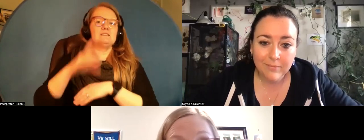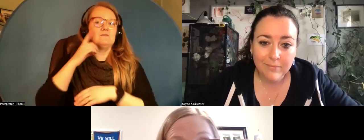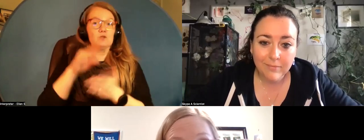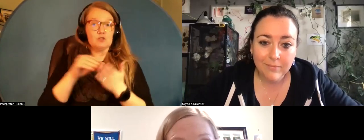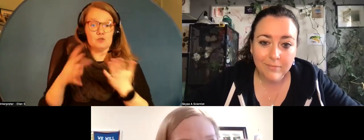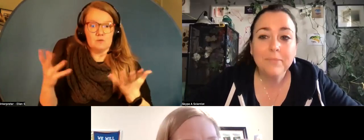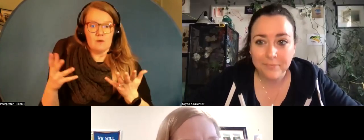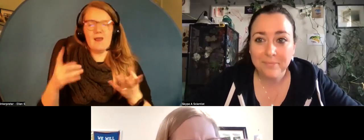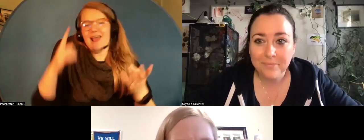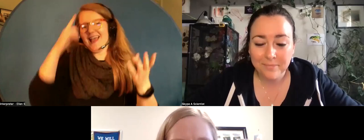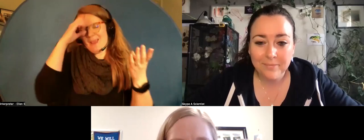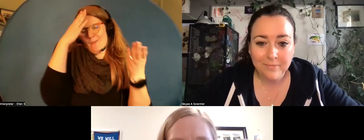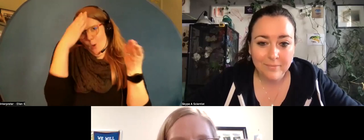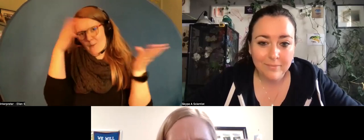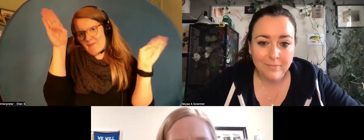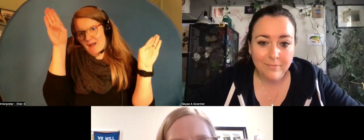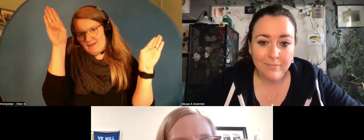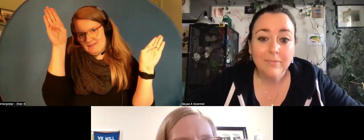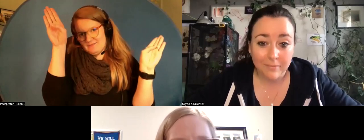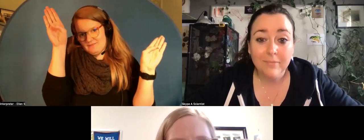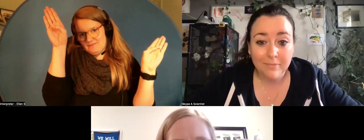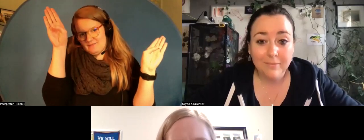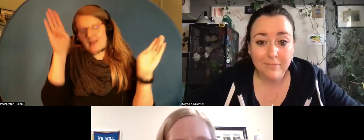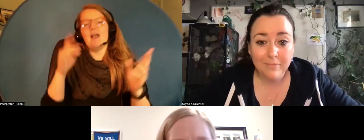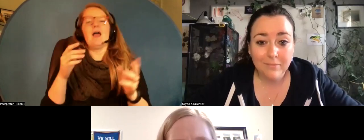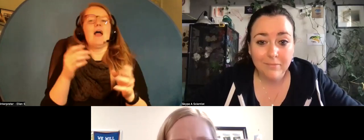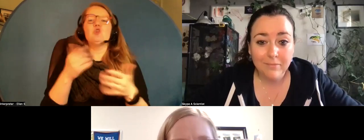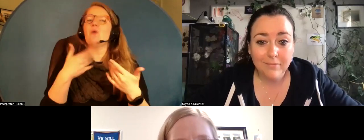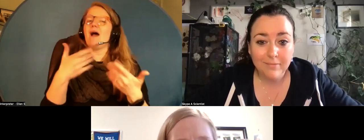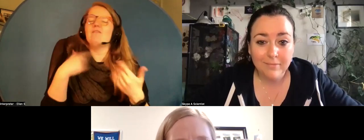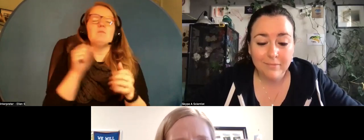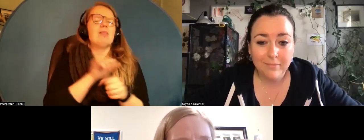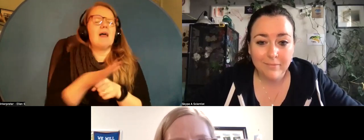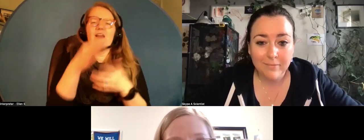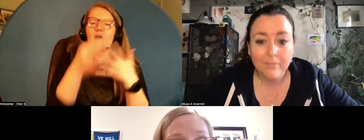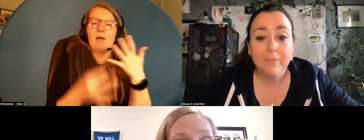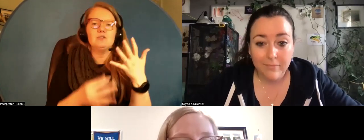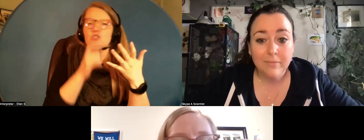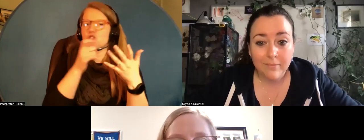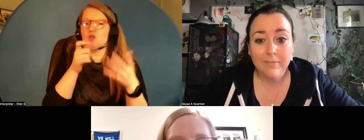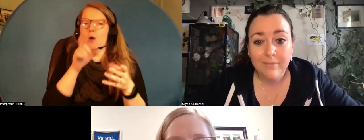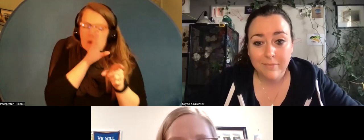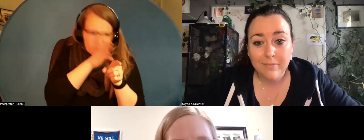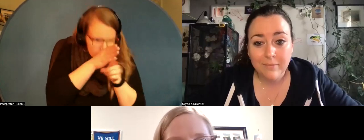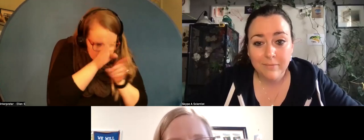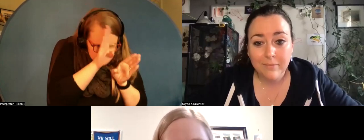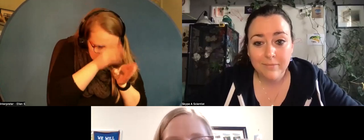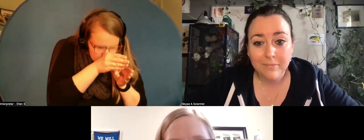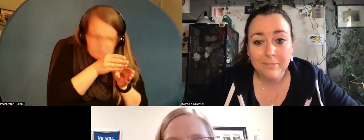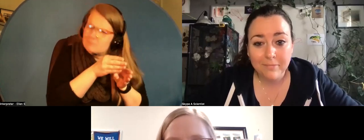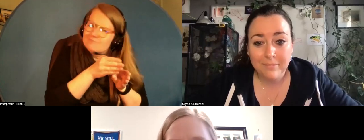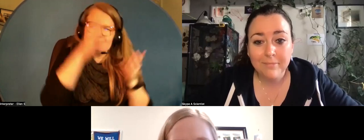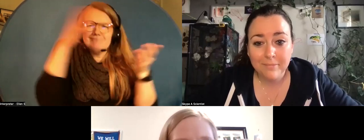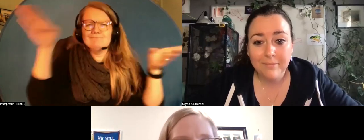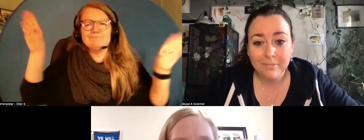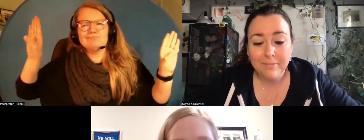to keep an open mind and explore options. And don't be set on just like a very narrow path, because you never know where you might end up if